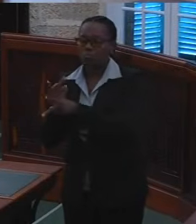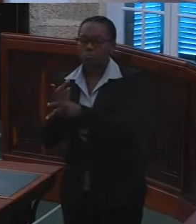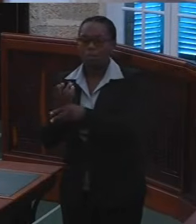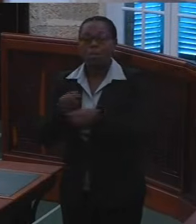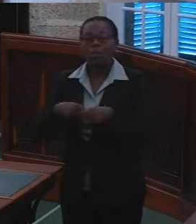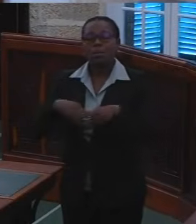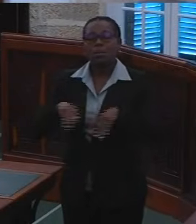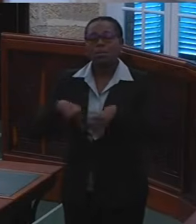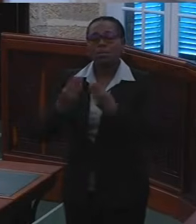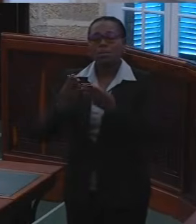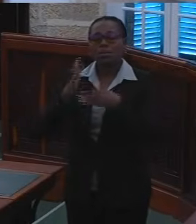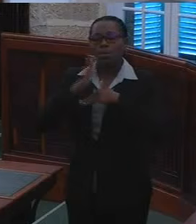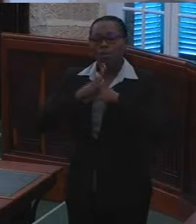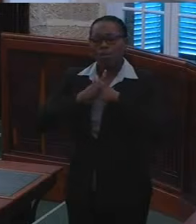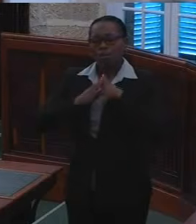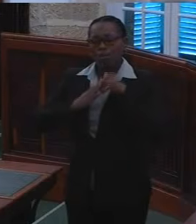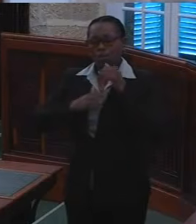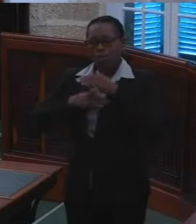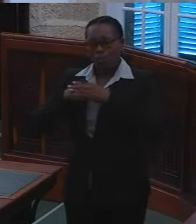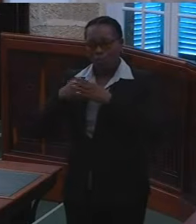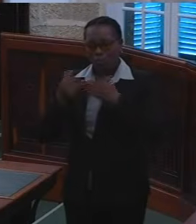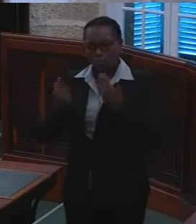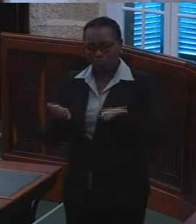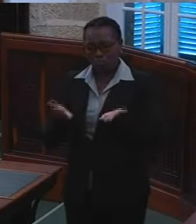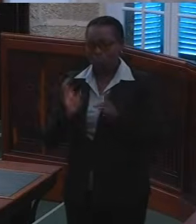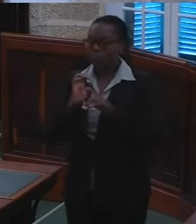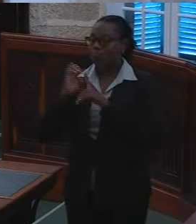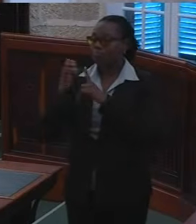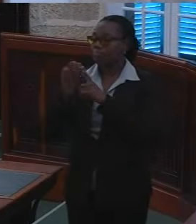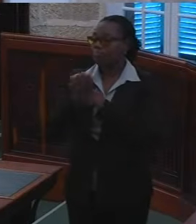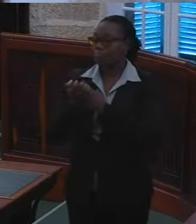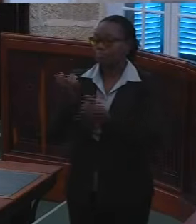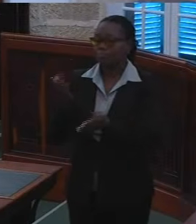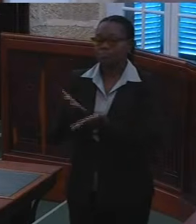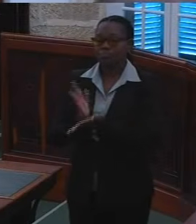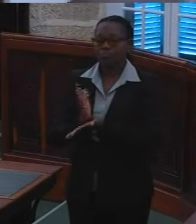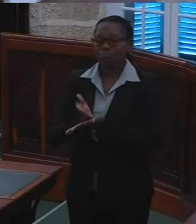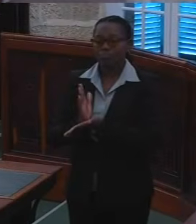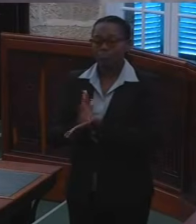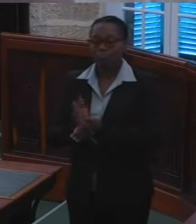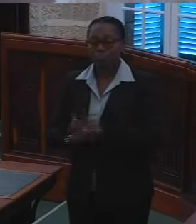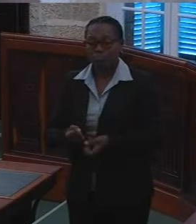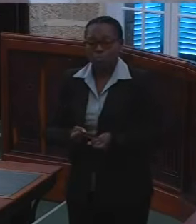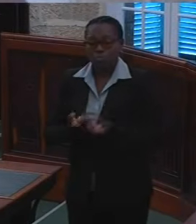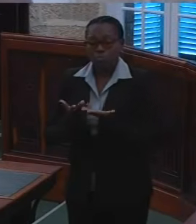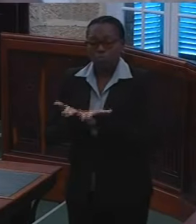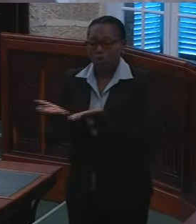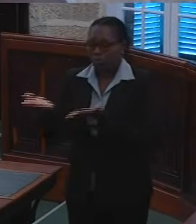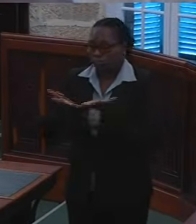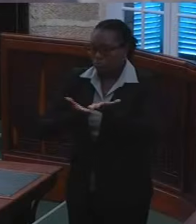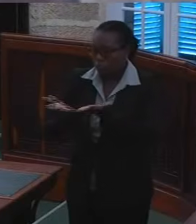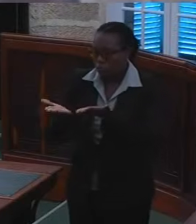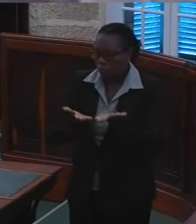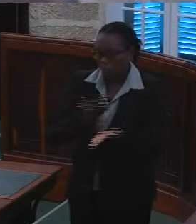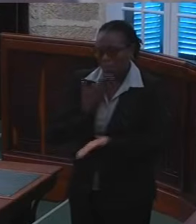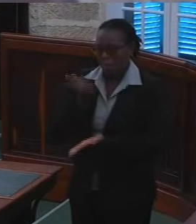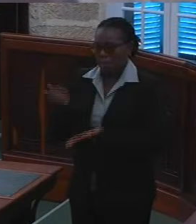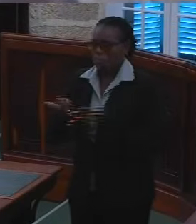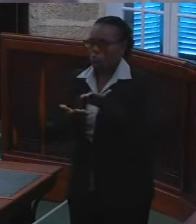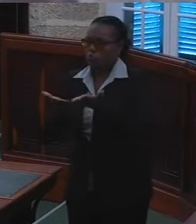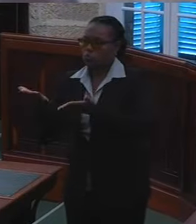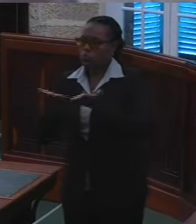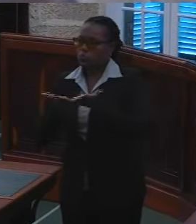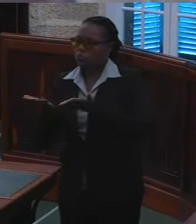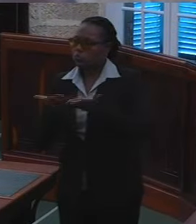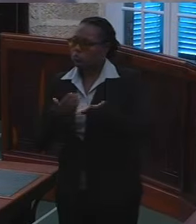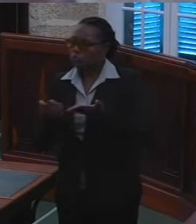the environment. It provides the services and the quality of services, the information